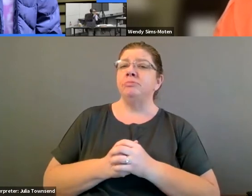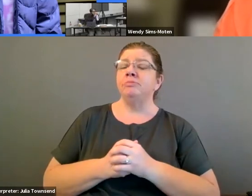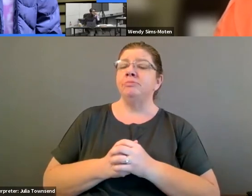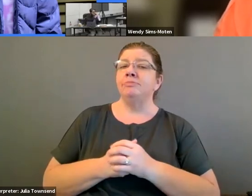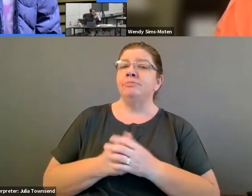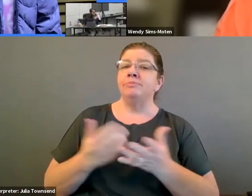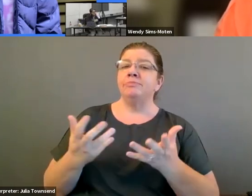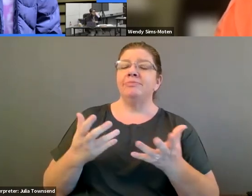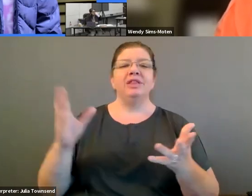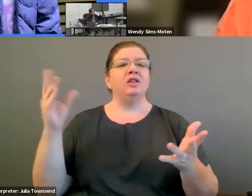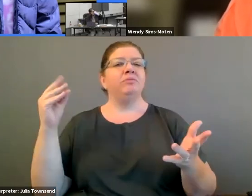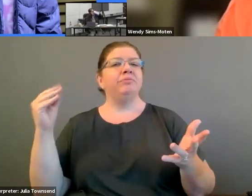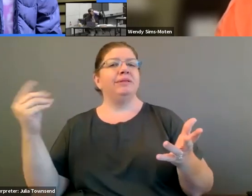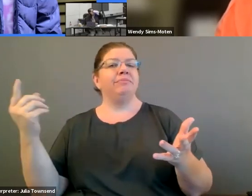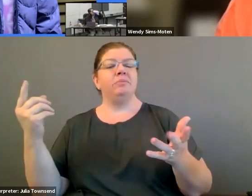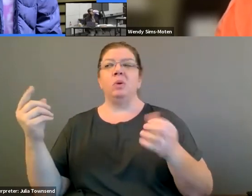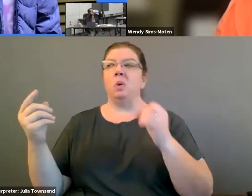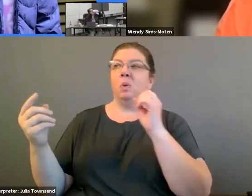Okay, thank you.